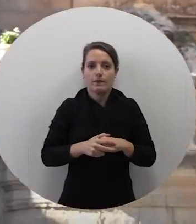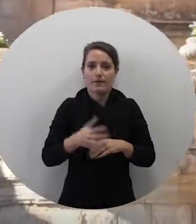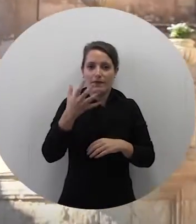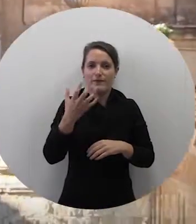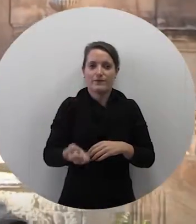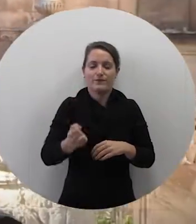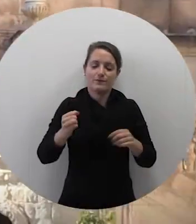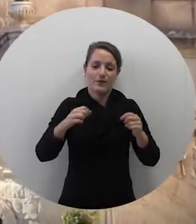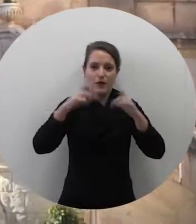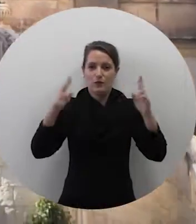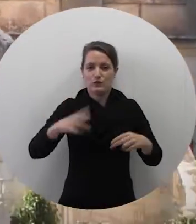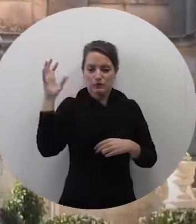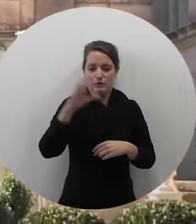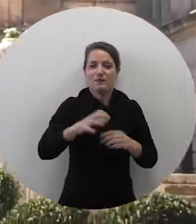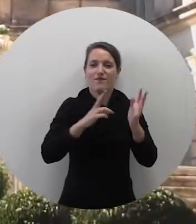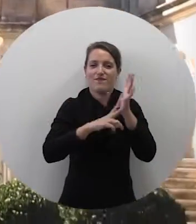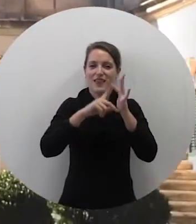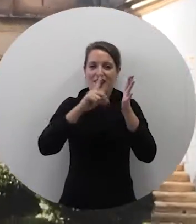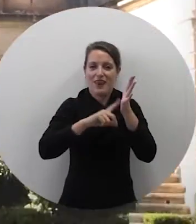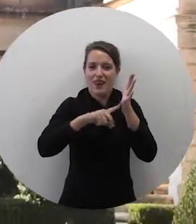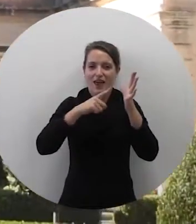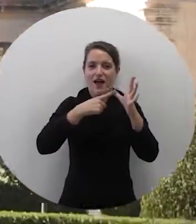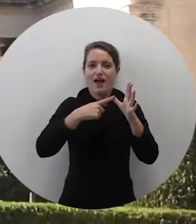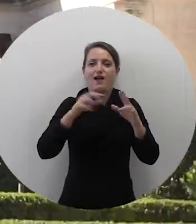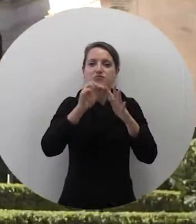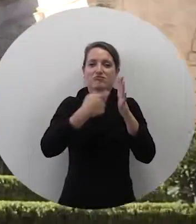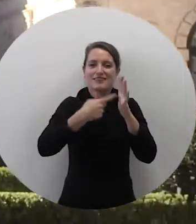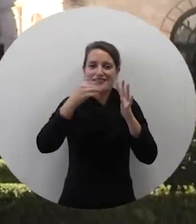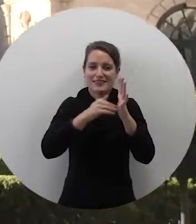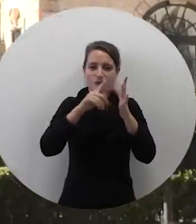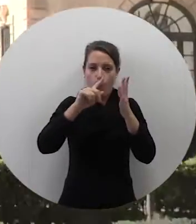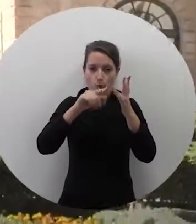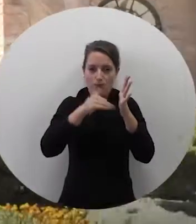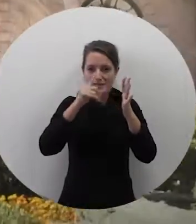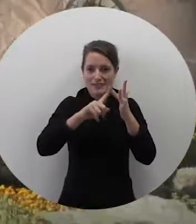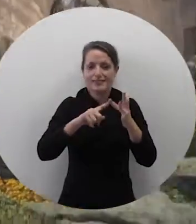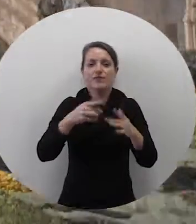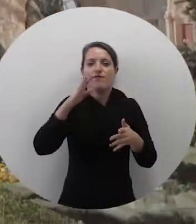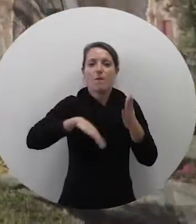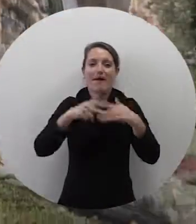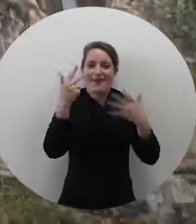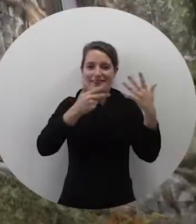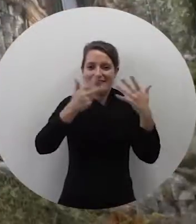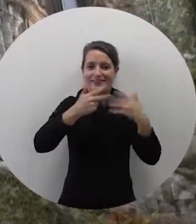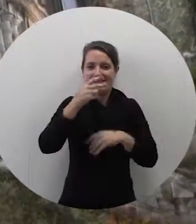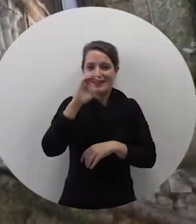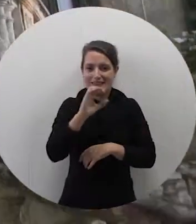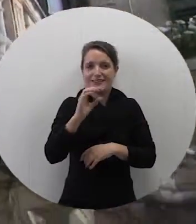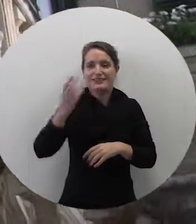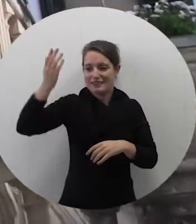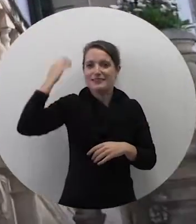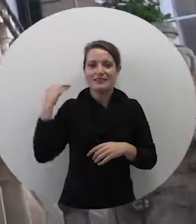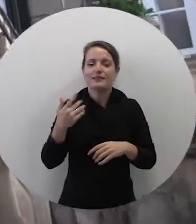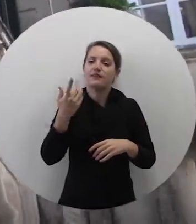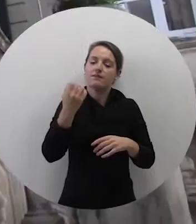Villa Preziosi and officially known as Palazzo Preziosi, is an 18th century villa and one of the